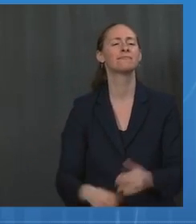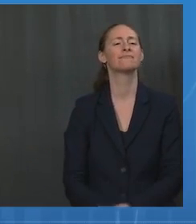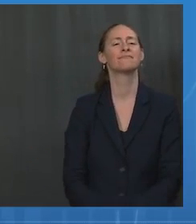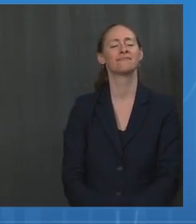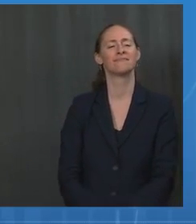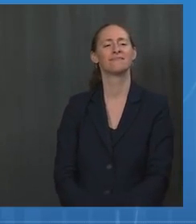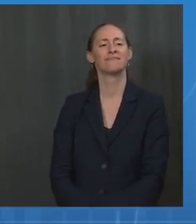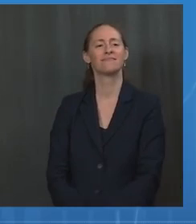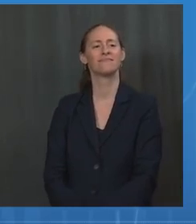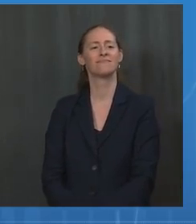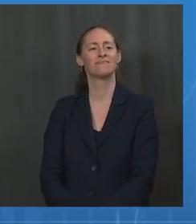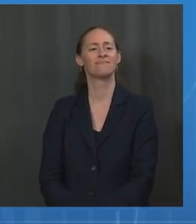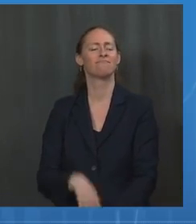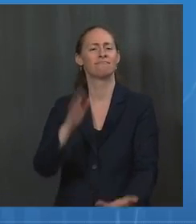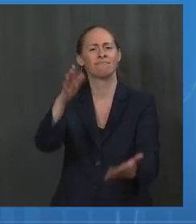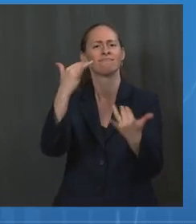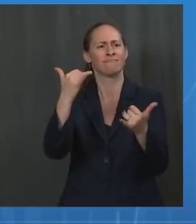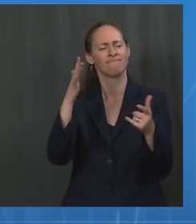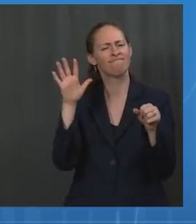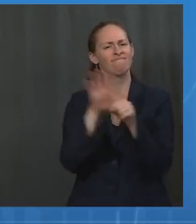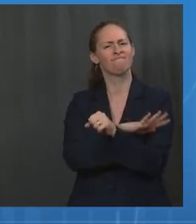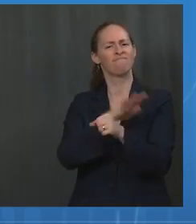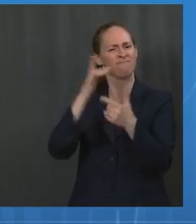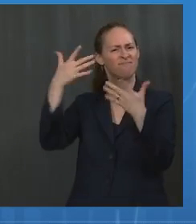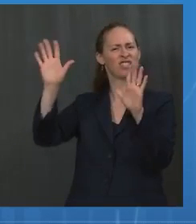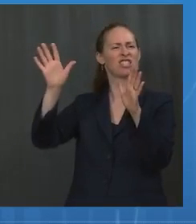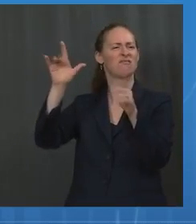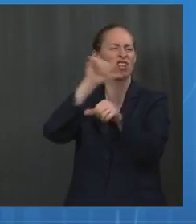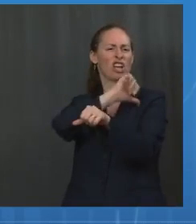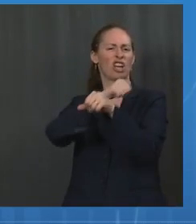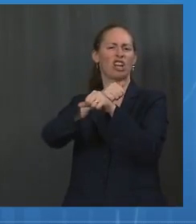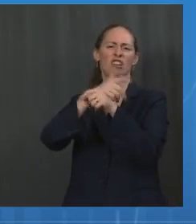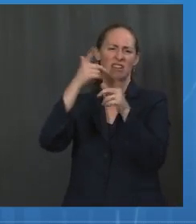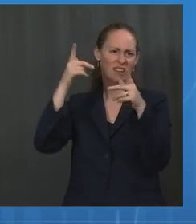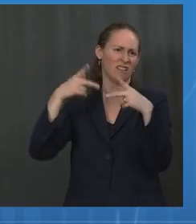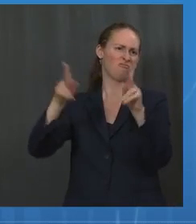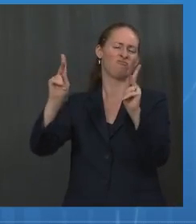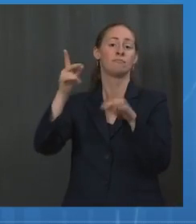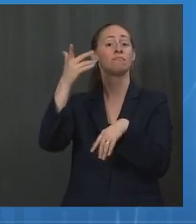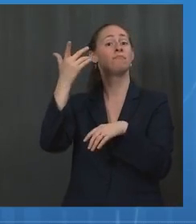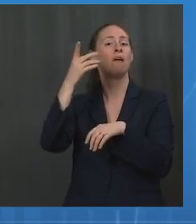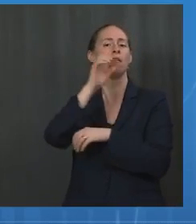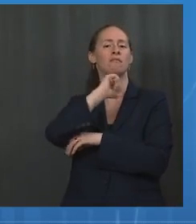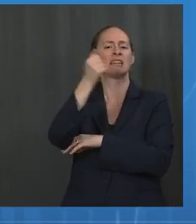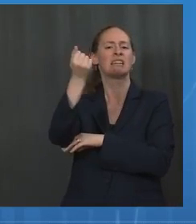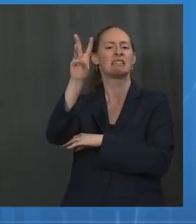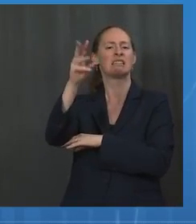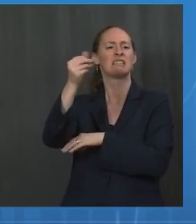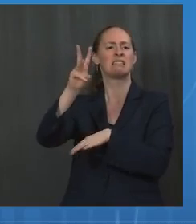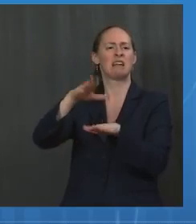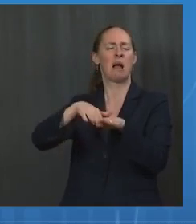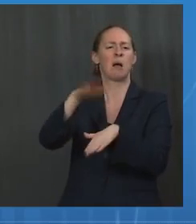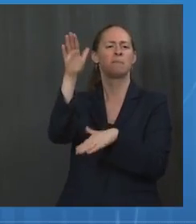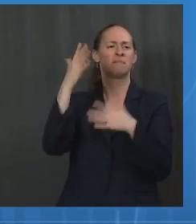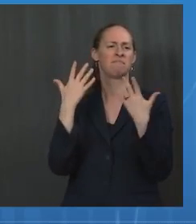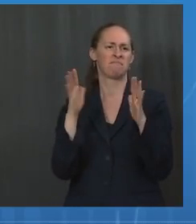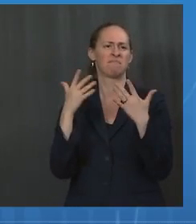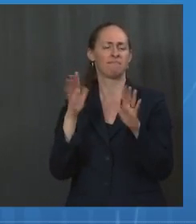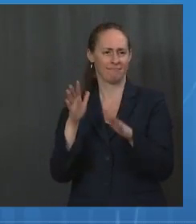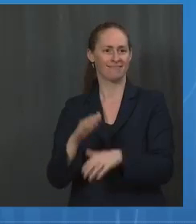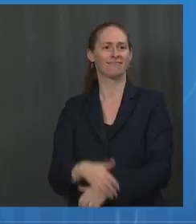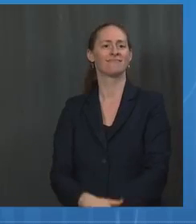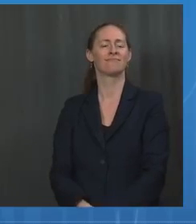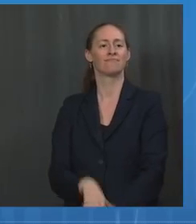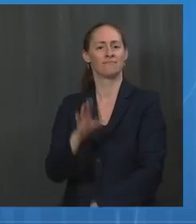FDA for persons aged equal to or older than 16 just in August